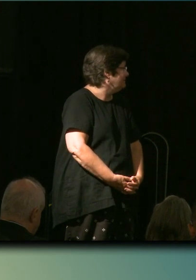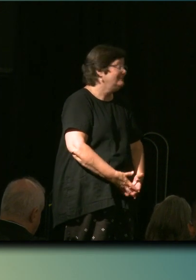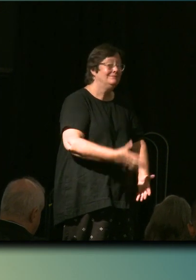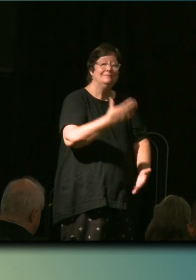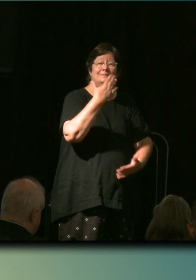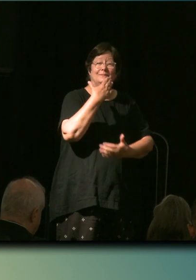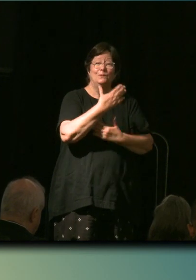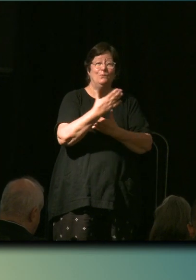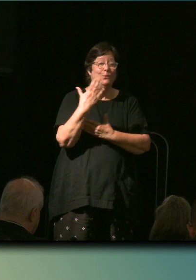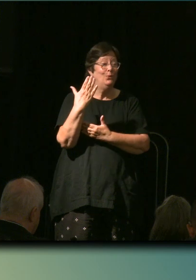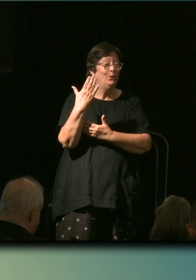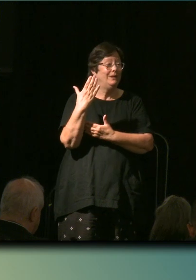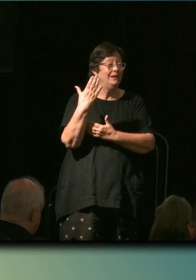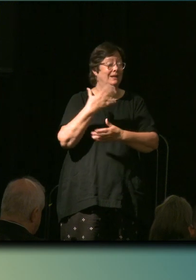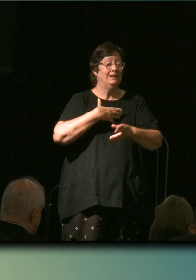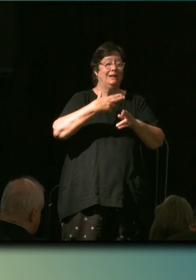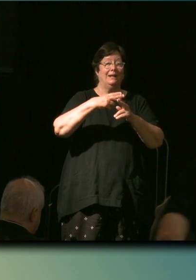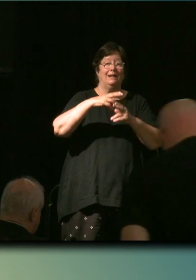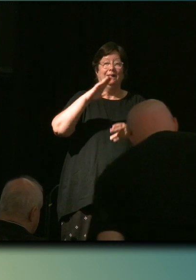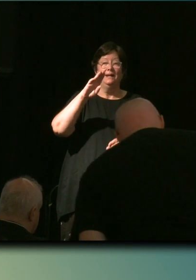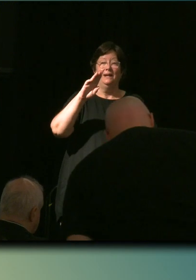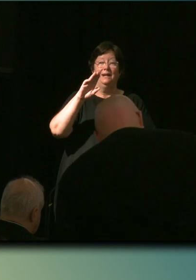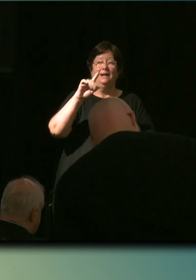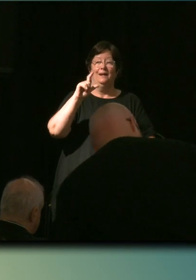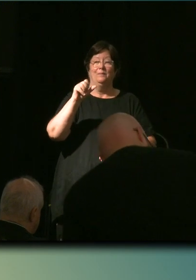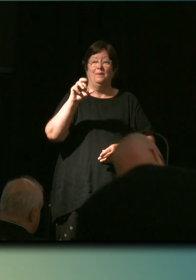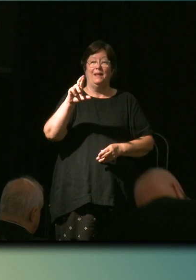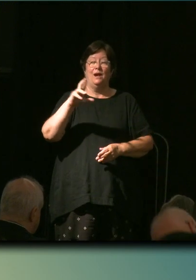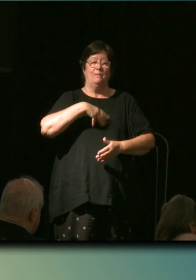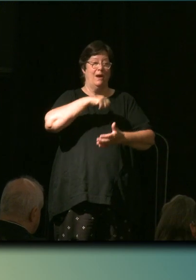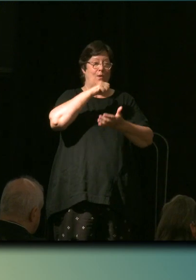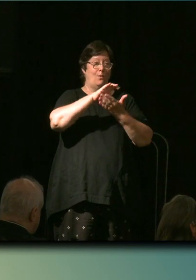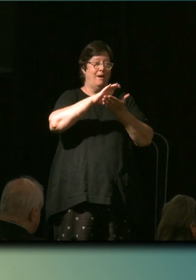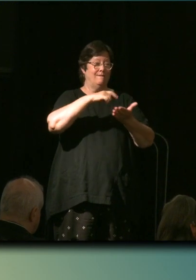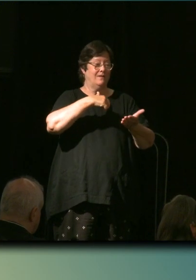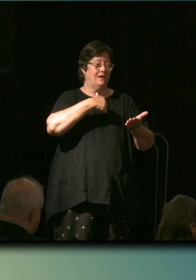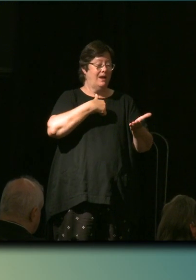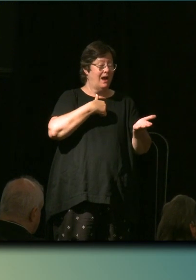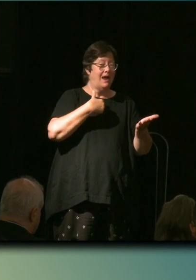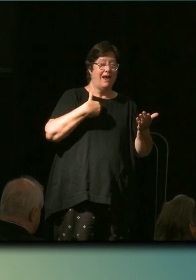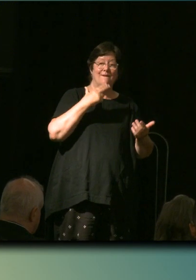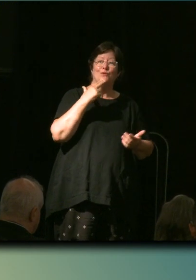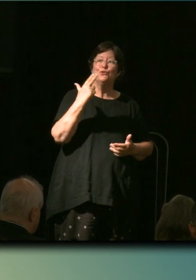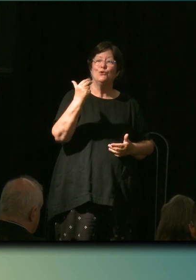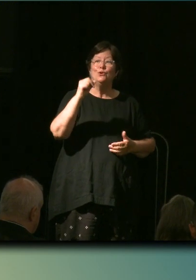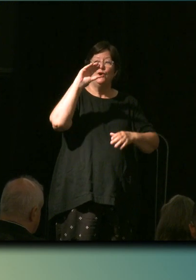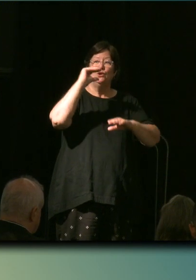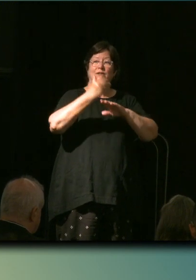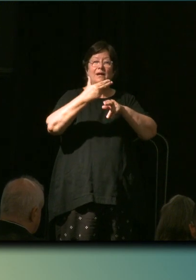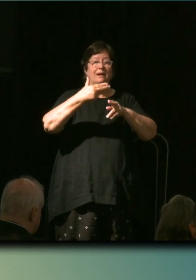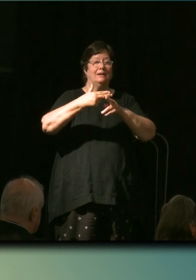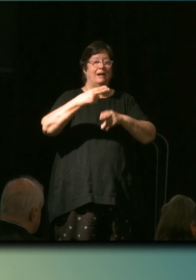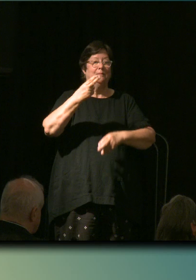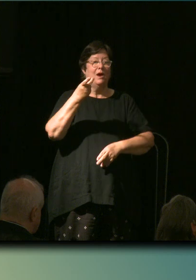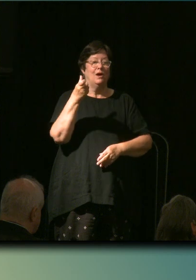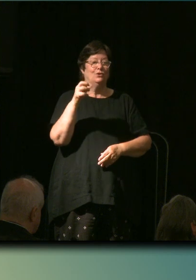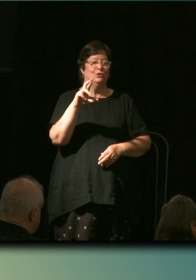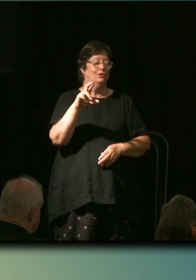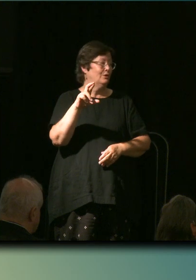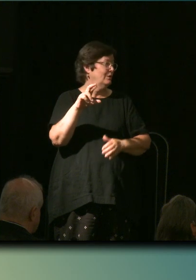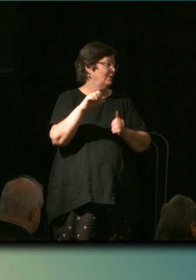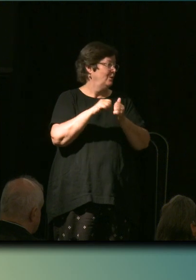Good morning, everyone. My name is Blair Fauché. My wife and I, Elise, have a 13-year-old son, Hunter, with type Usher